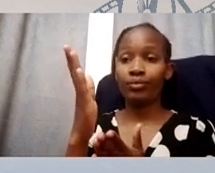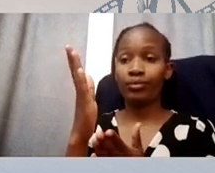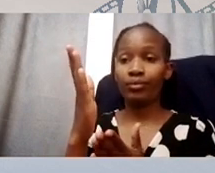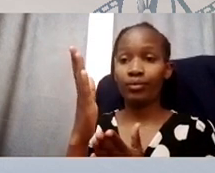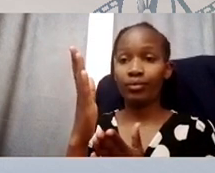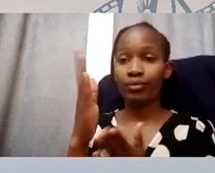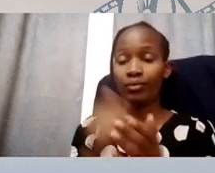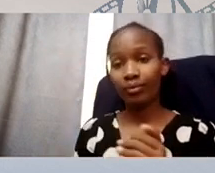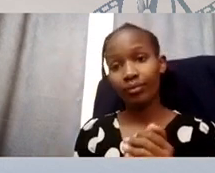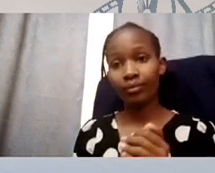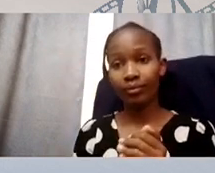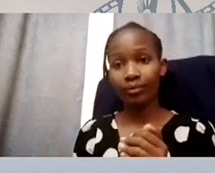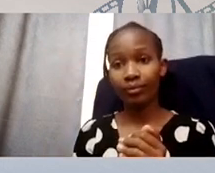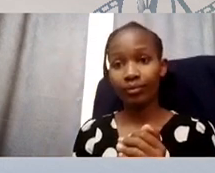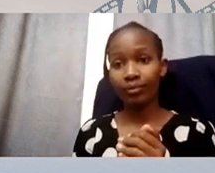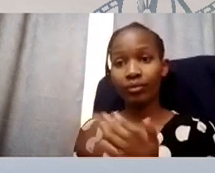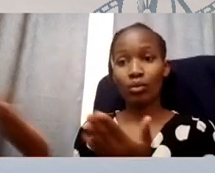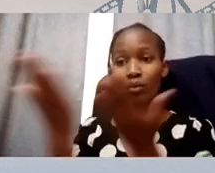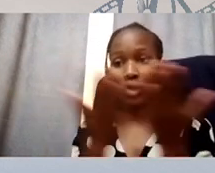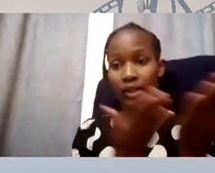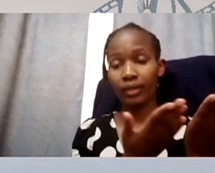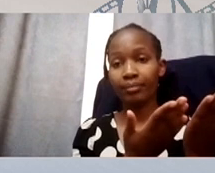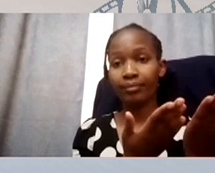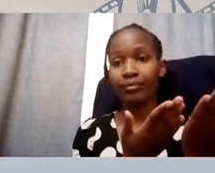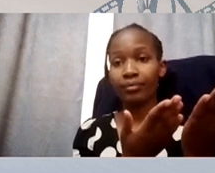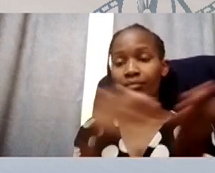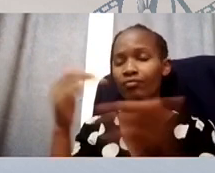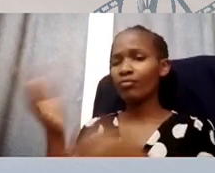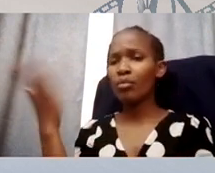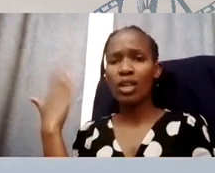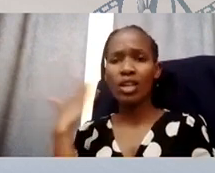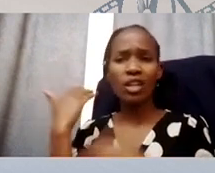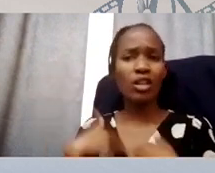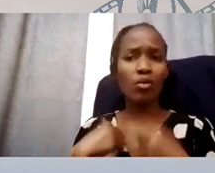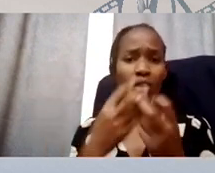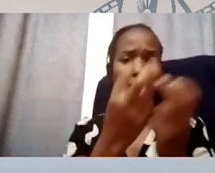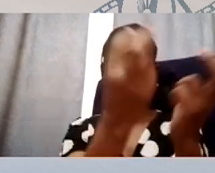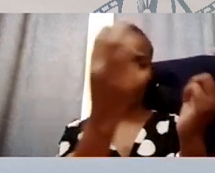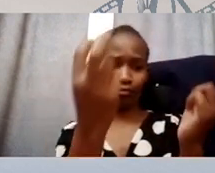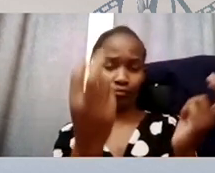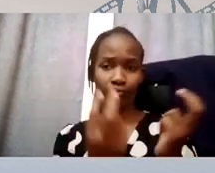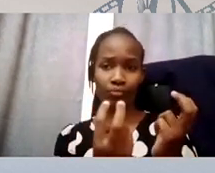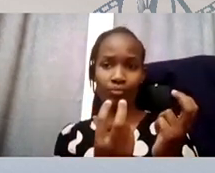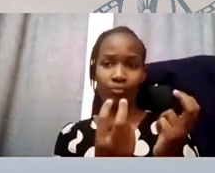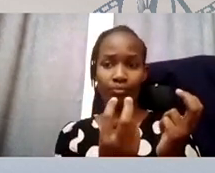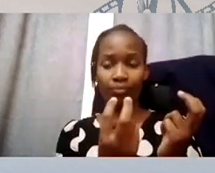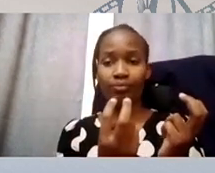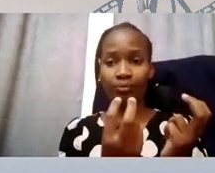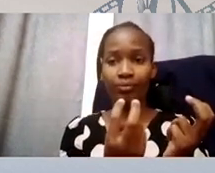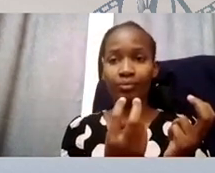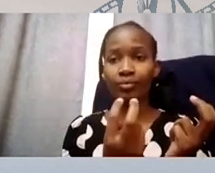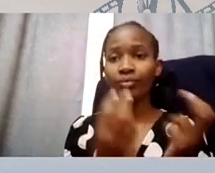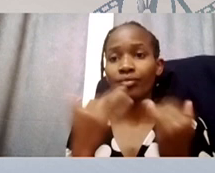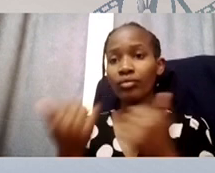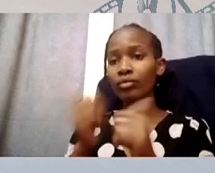Switzerland. Welcome. Initially, we had a panelist by name of Sean Carter-Willis, a renowned sports journalist,